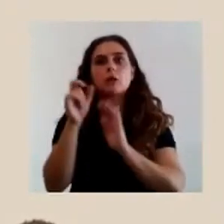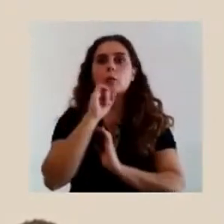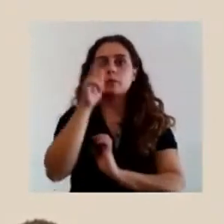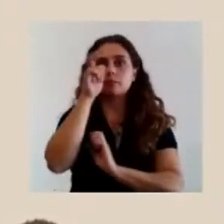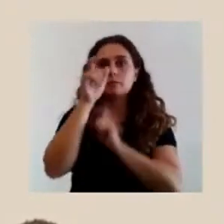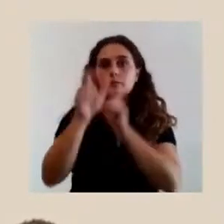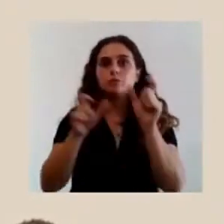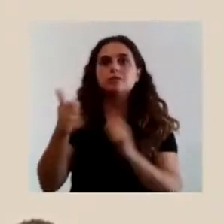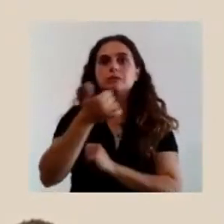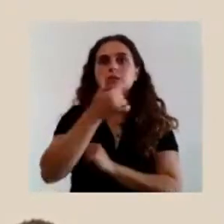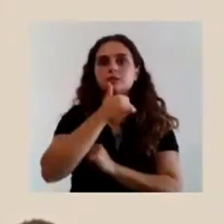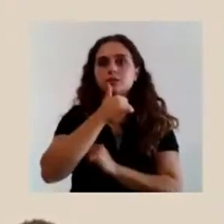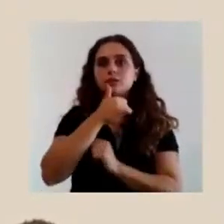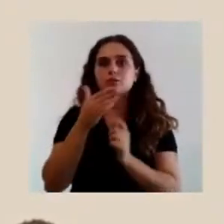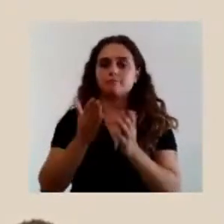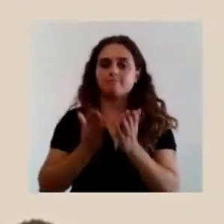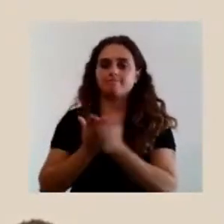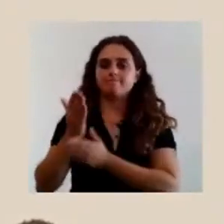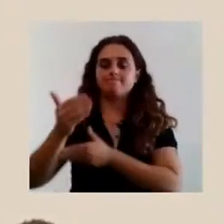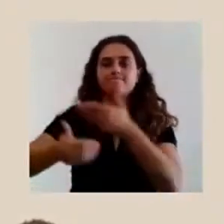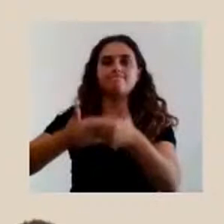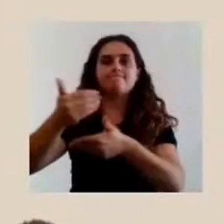humans from the decision-making process.